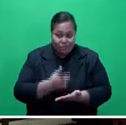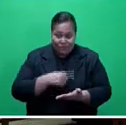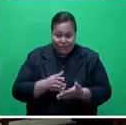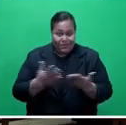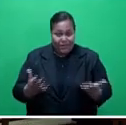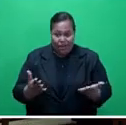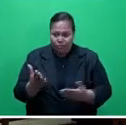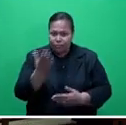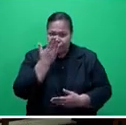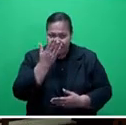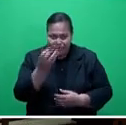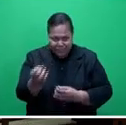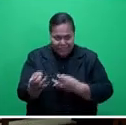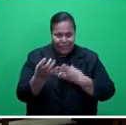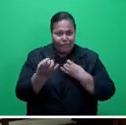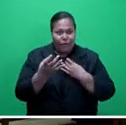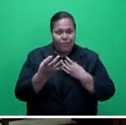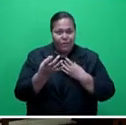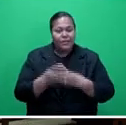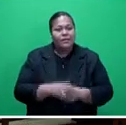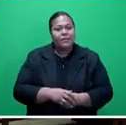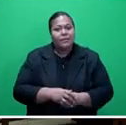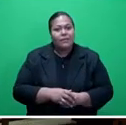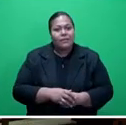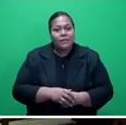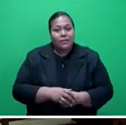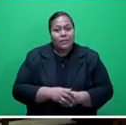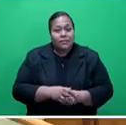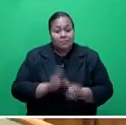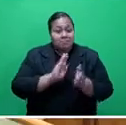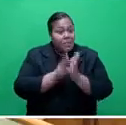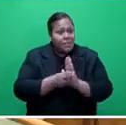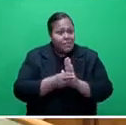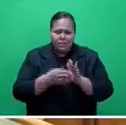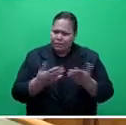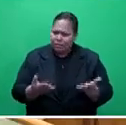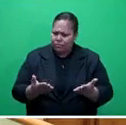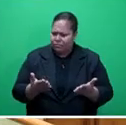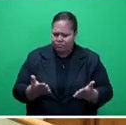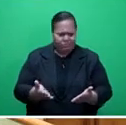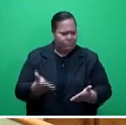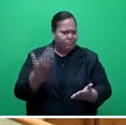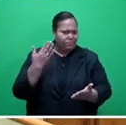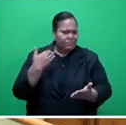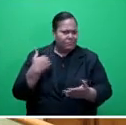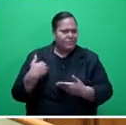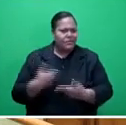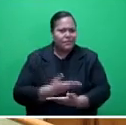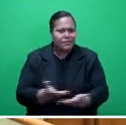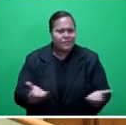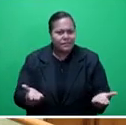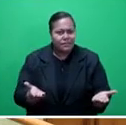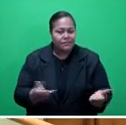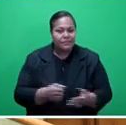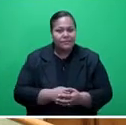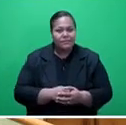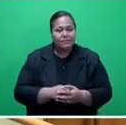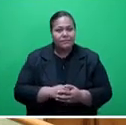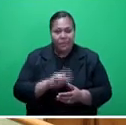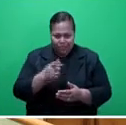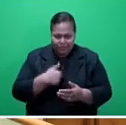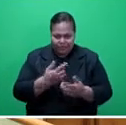now. And the Hansard has been out now for a while. I will look into that